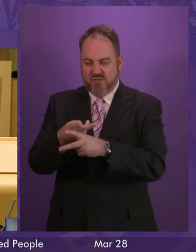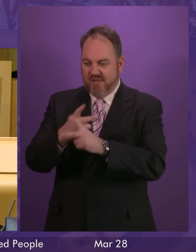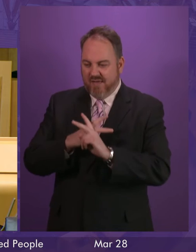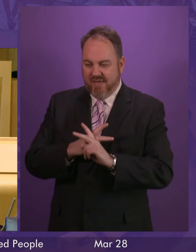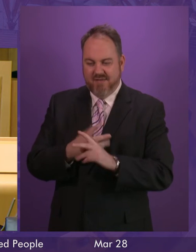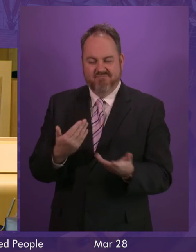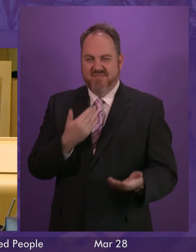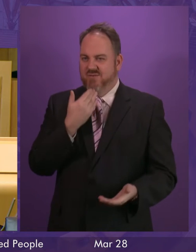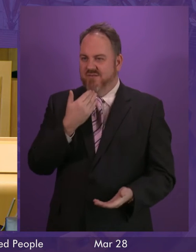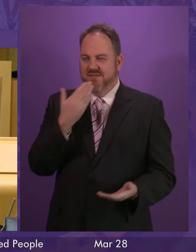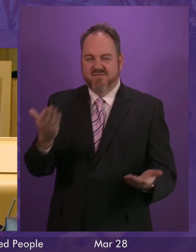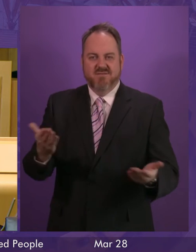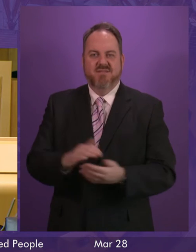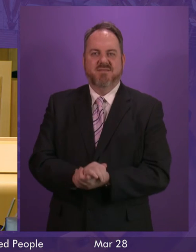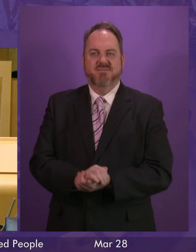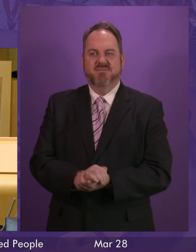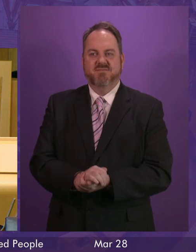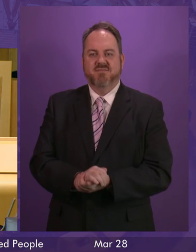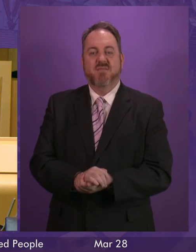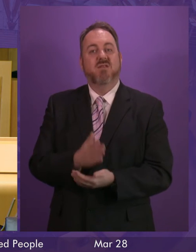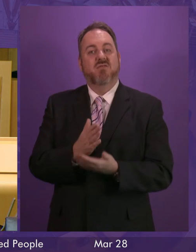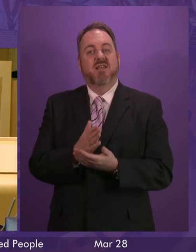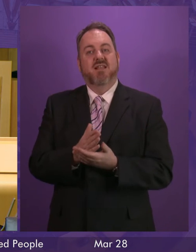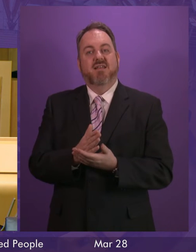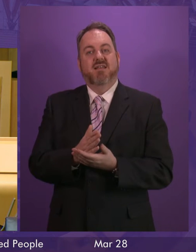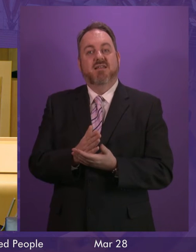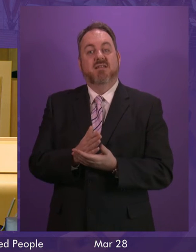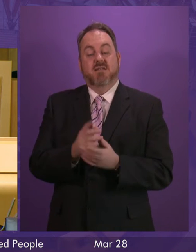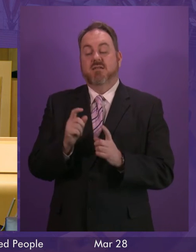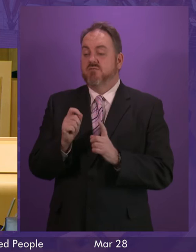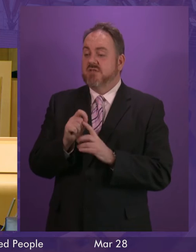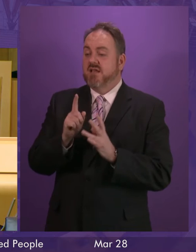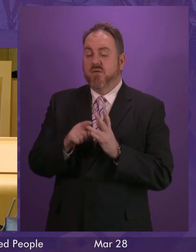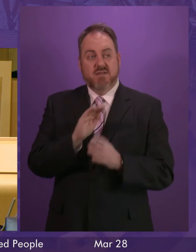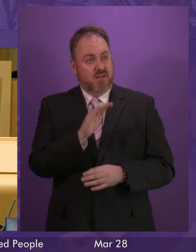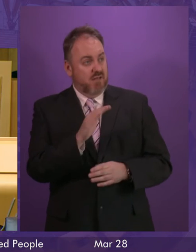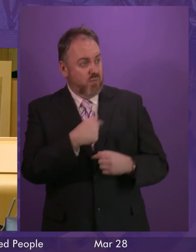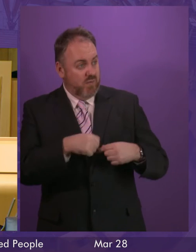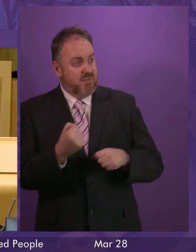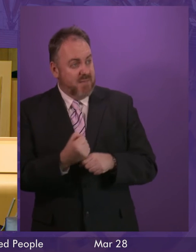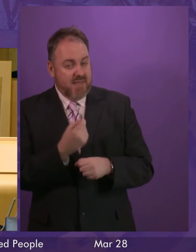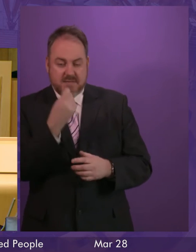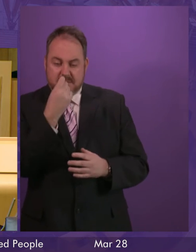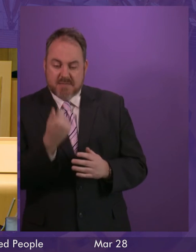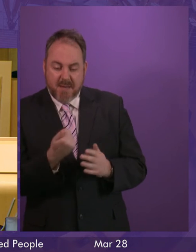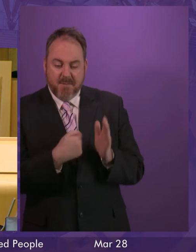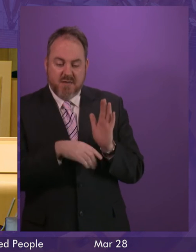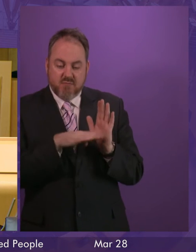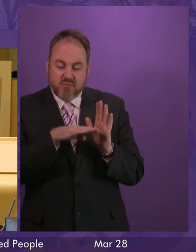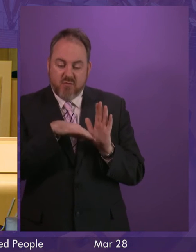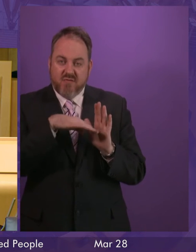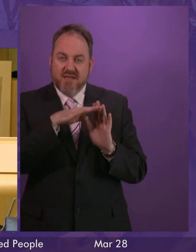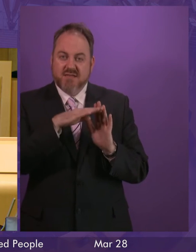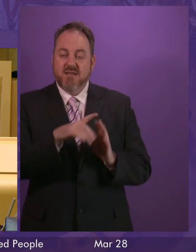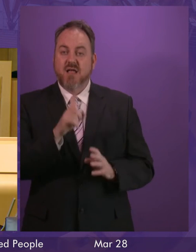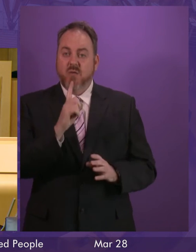living. So, Presiding Officer, while some progress has been made, and we recognise that, and we welcome